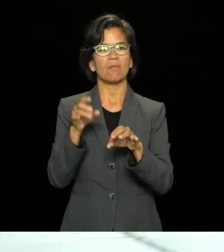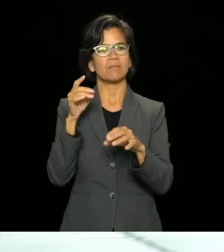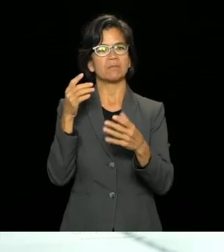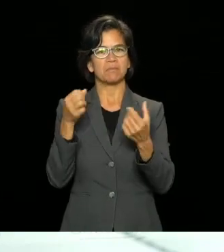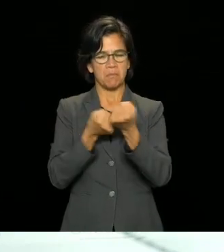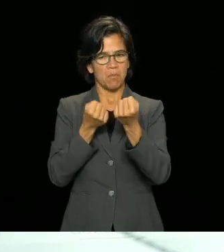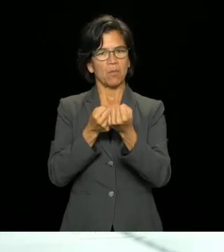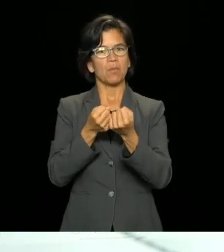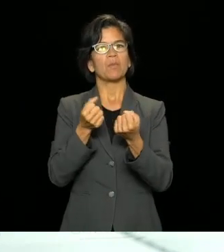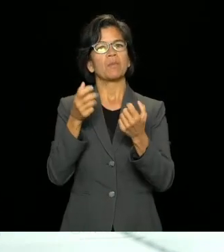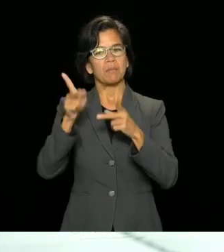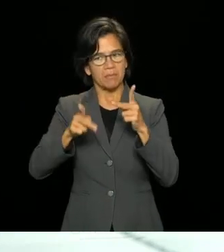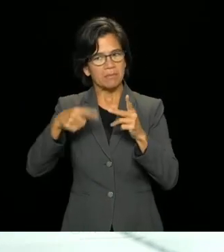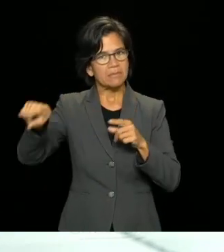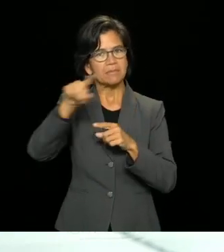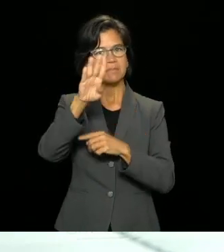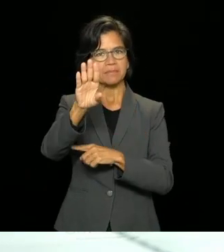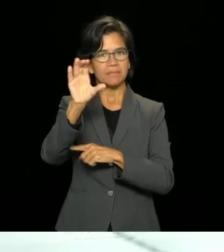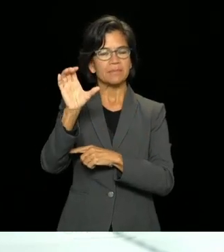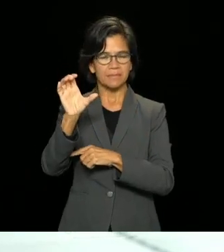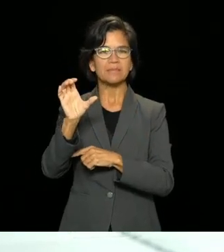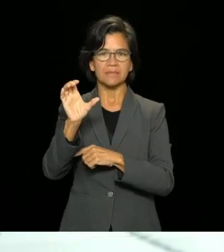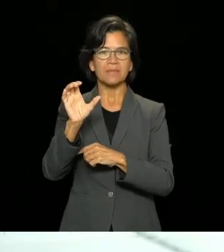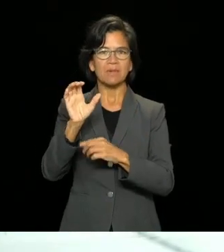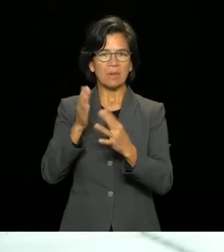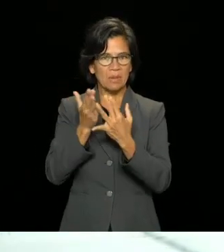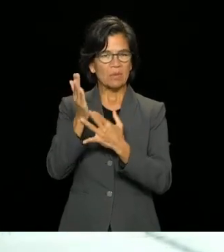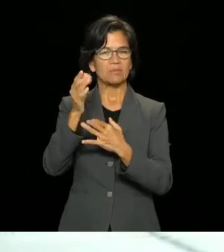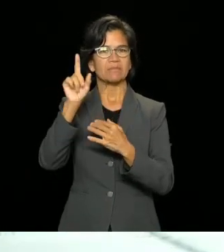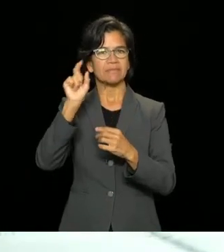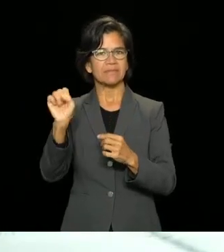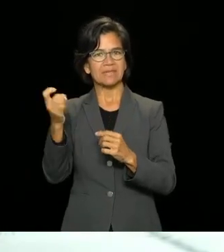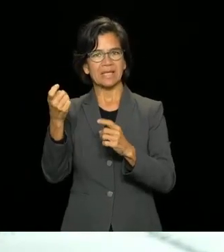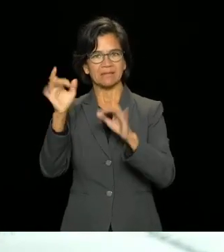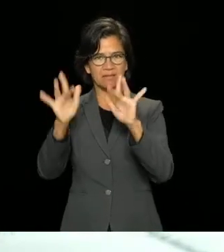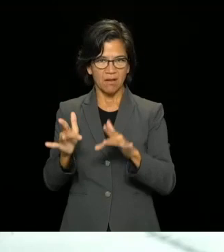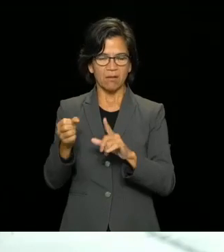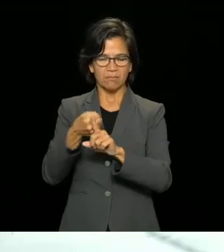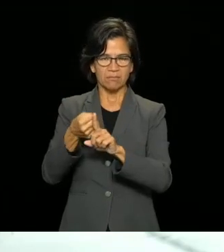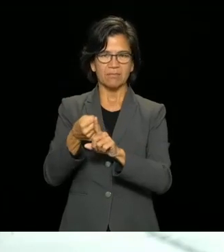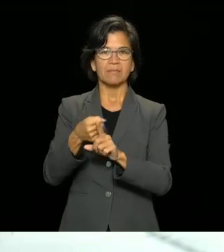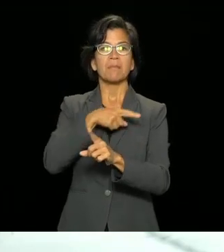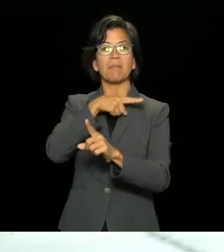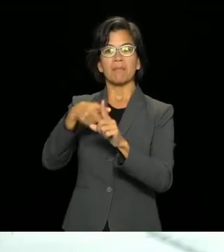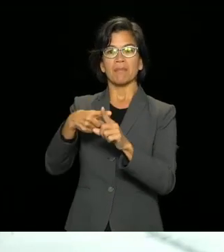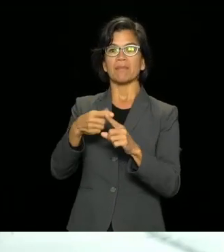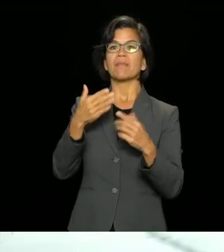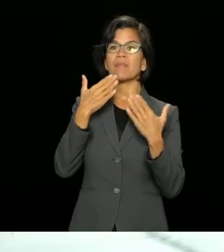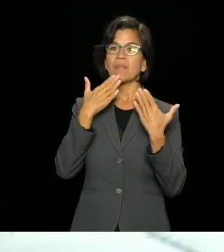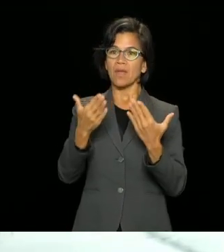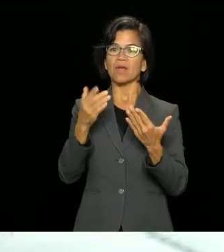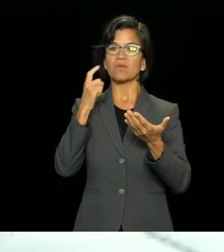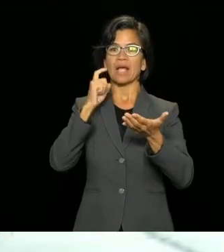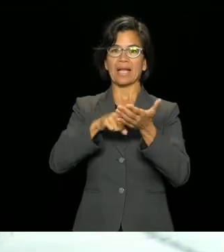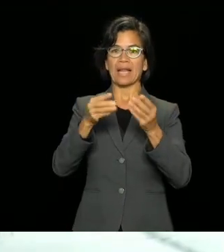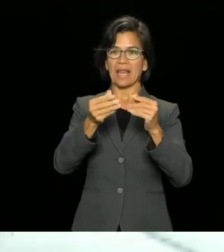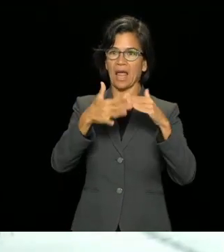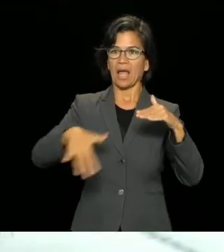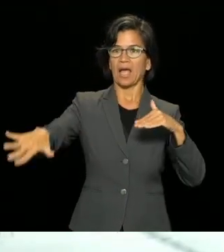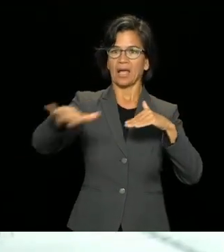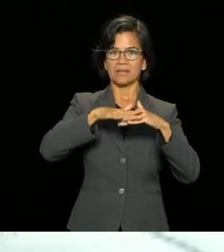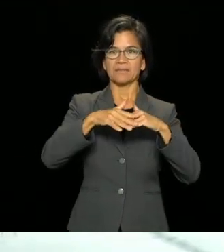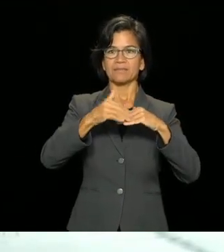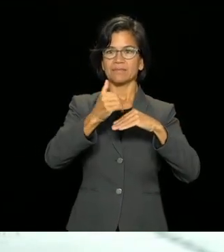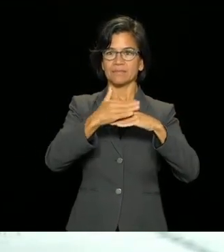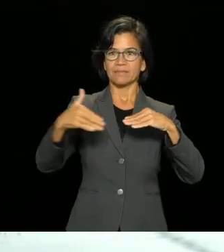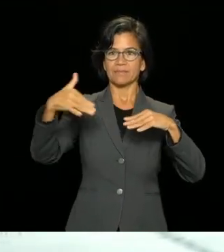want to acknowledge and thank the Tsleil-Waututh people whose land we're gathering on today. It's just behind us out of this room. This is a historic